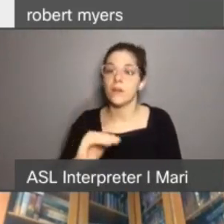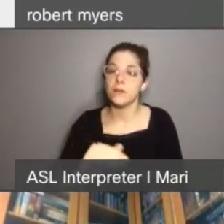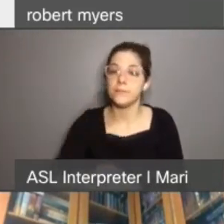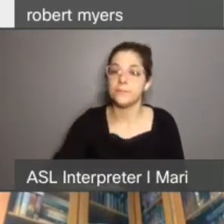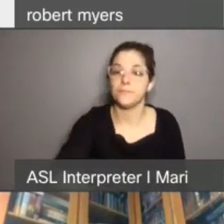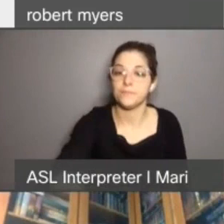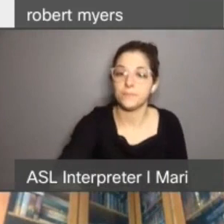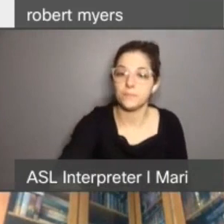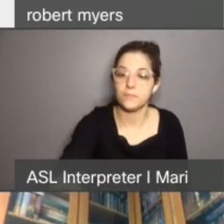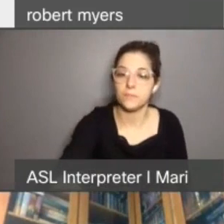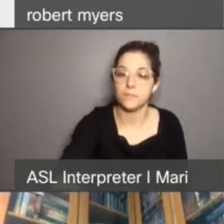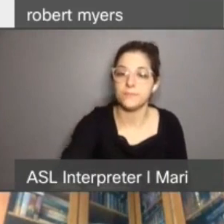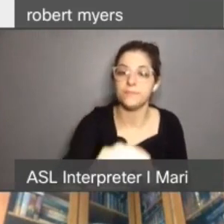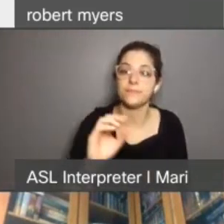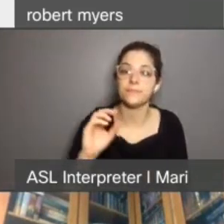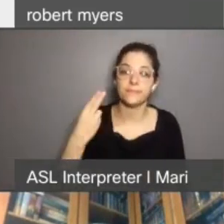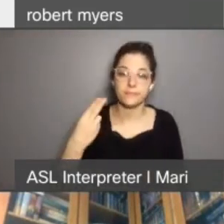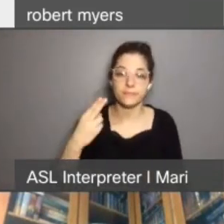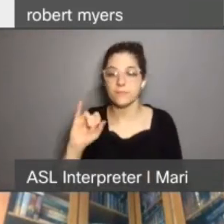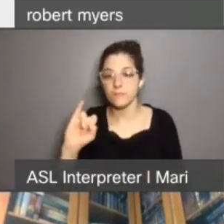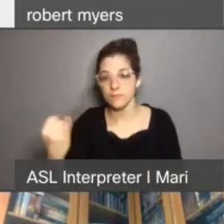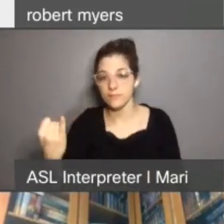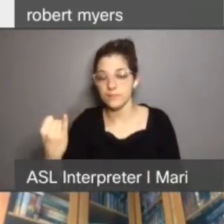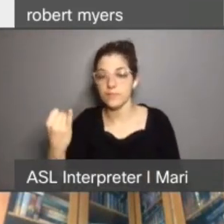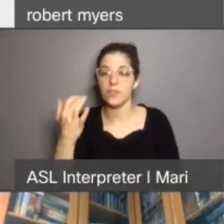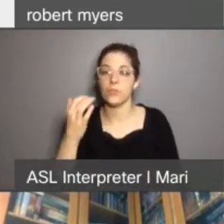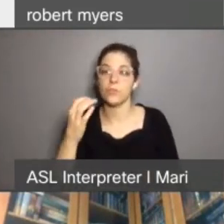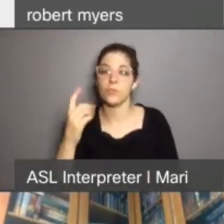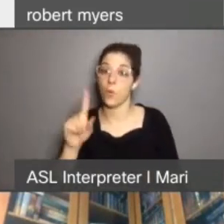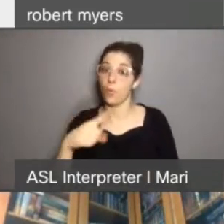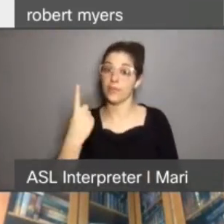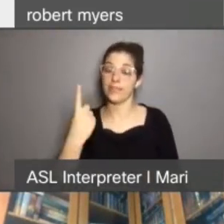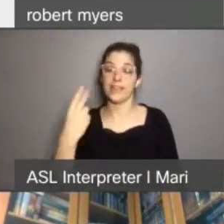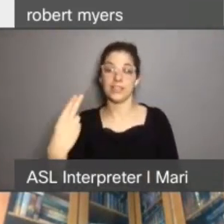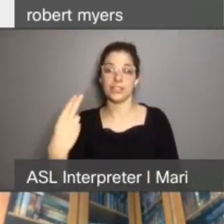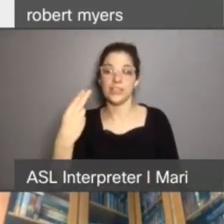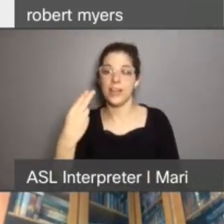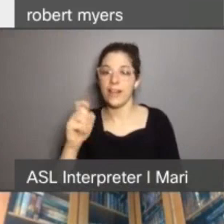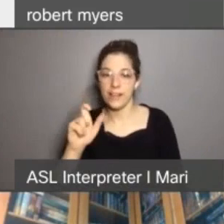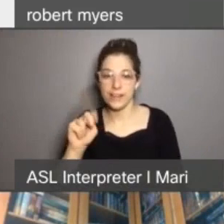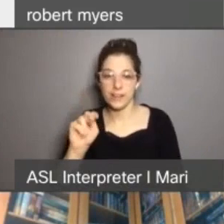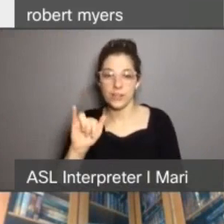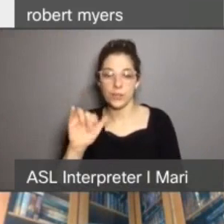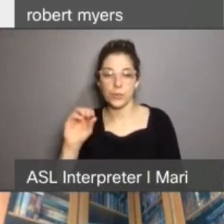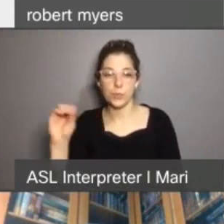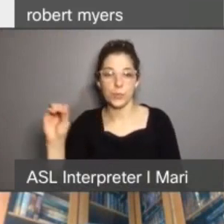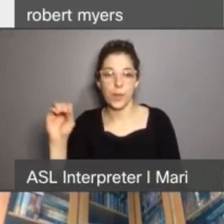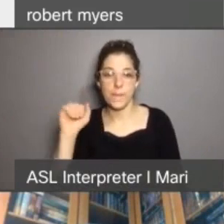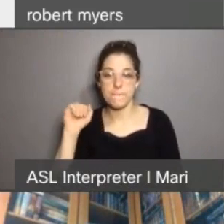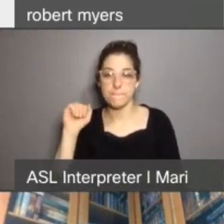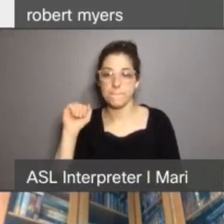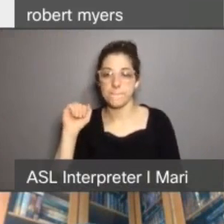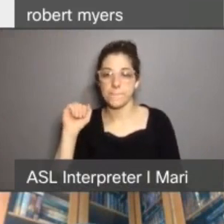letter H and then J's. So our one and only H letter is Helen Yu. Helen, are you on today?